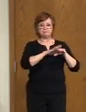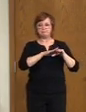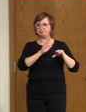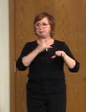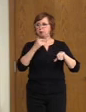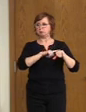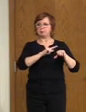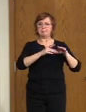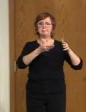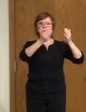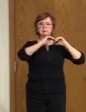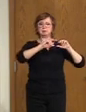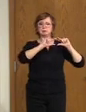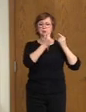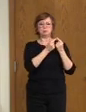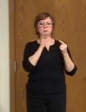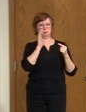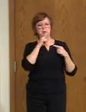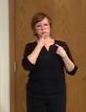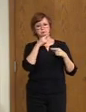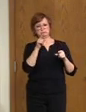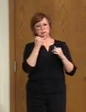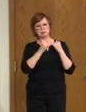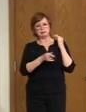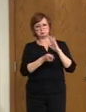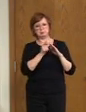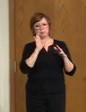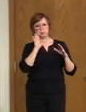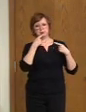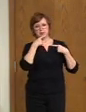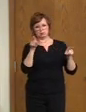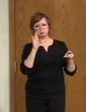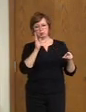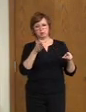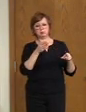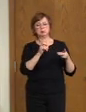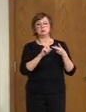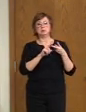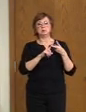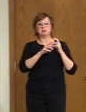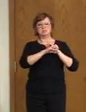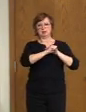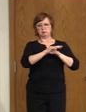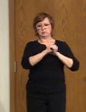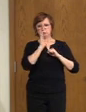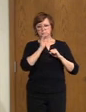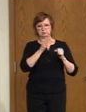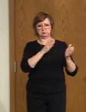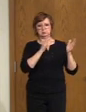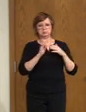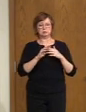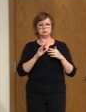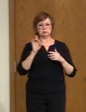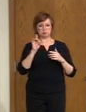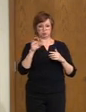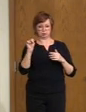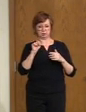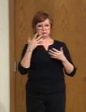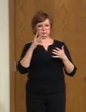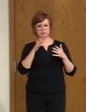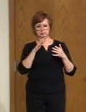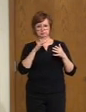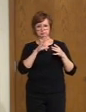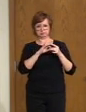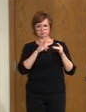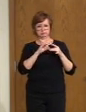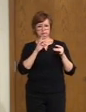vaccines. And as Dr. Shahab said, provincially, we already determined how many people more or less fit